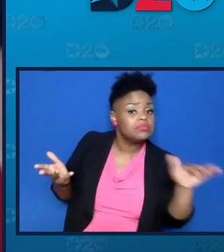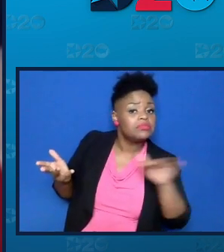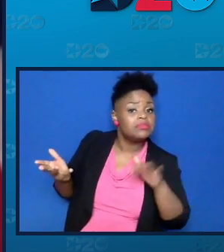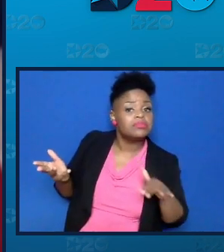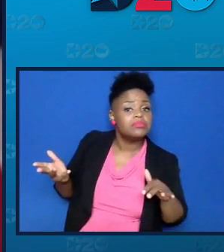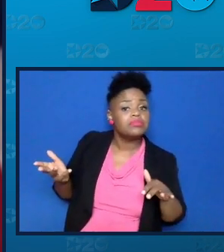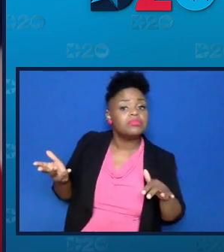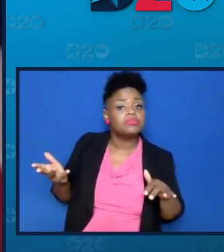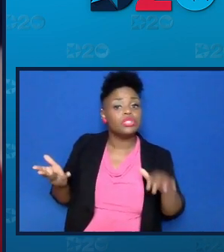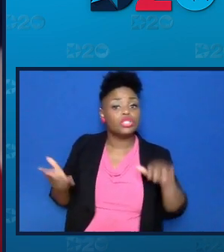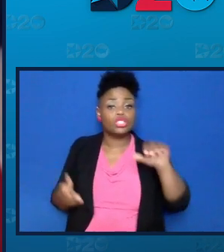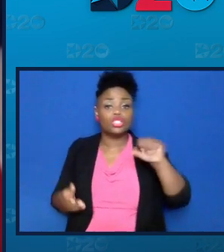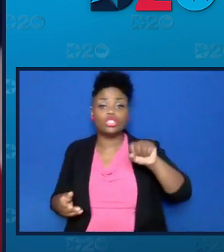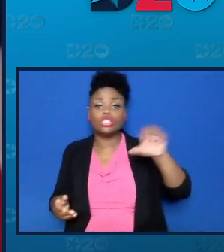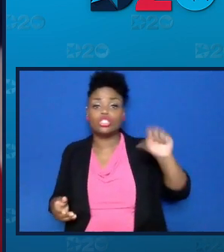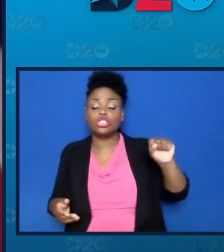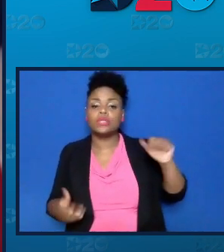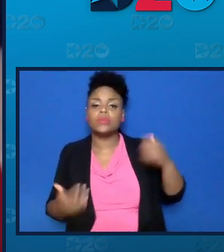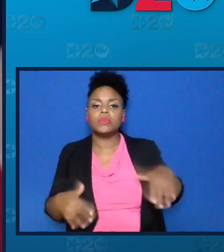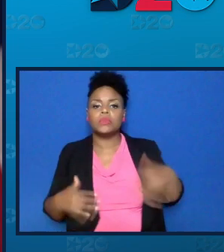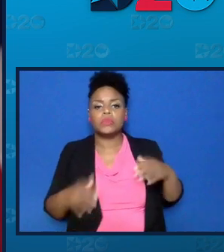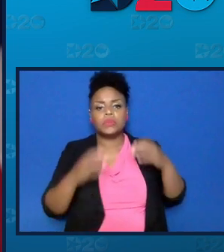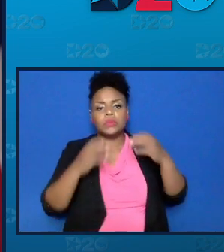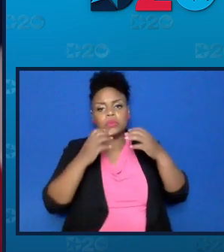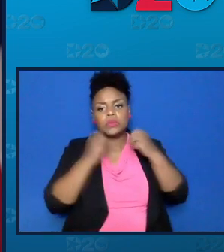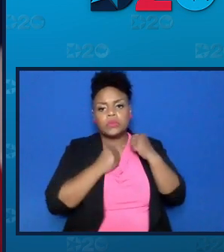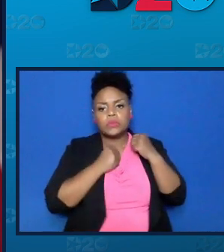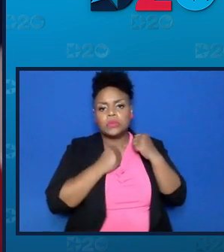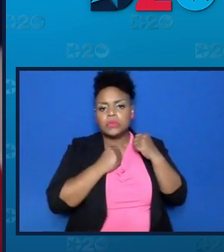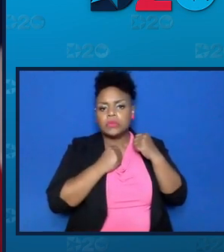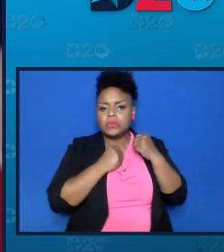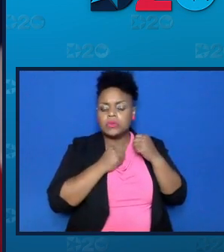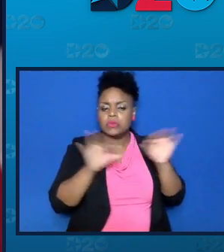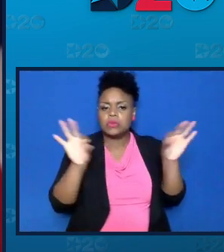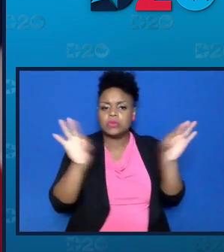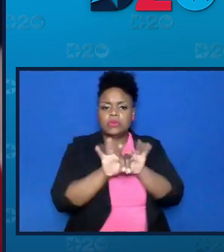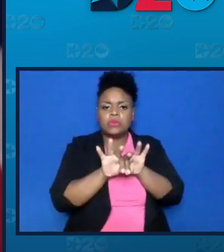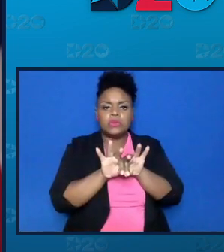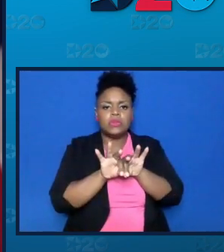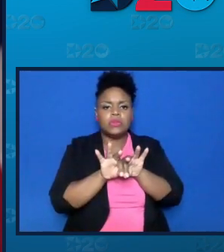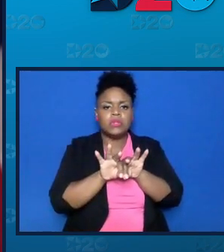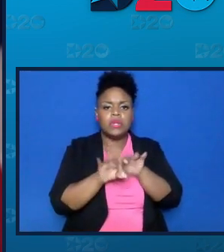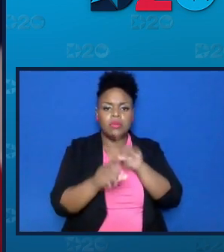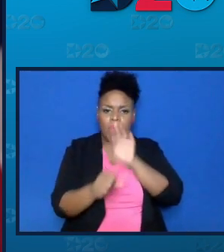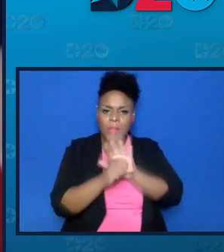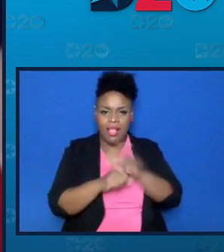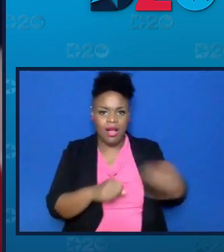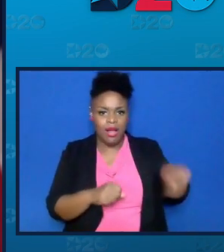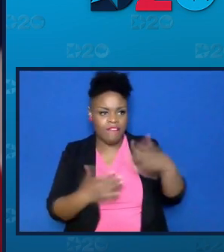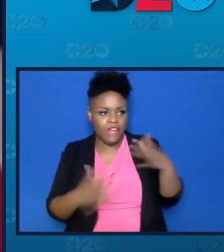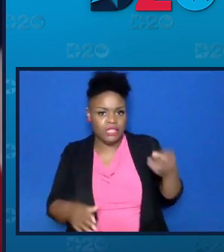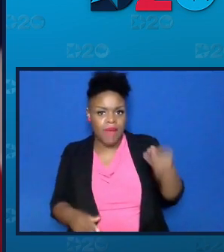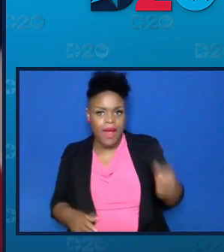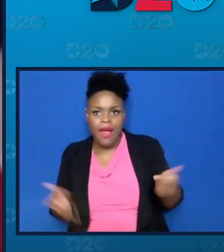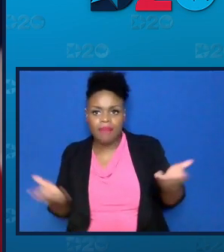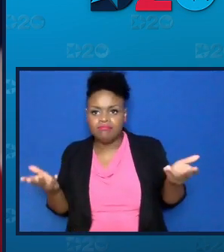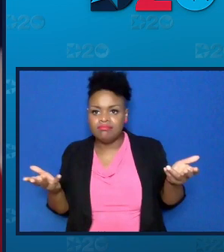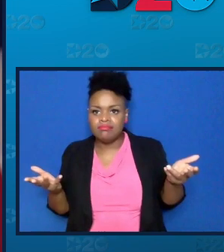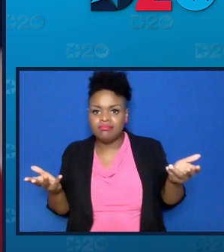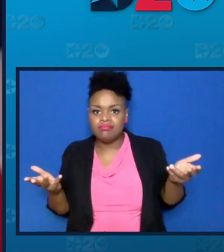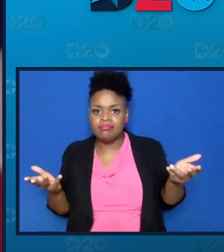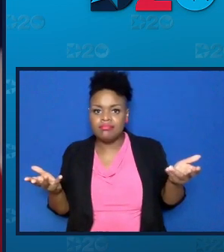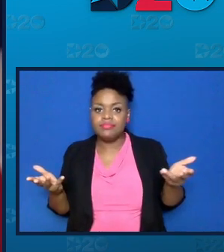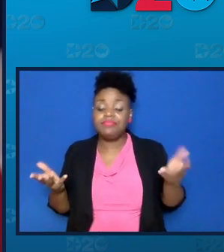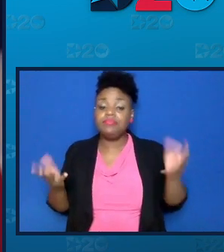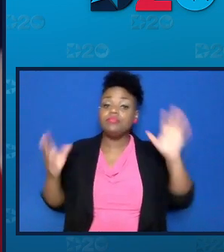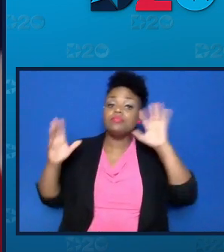sacred obligation, a sacred promise made, they paid for. The current president is threatening to break